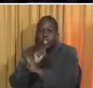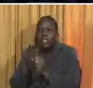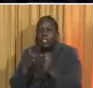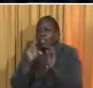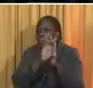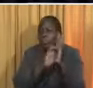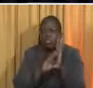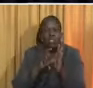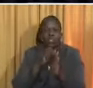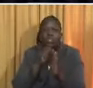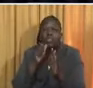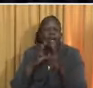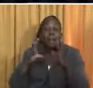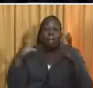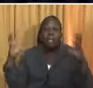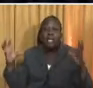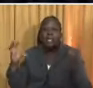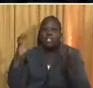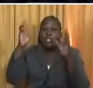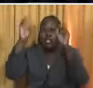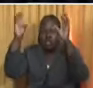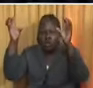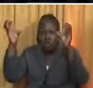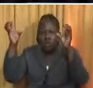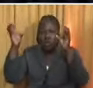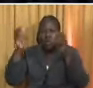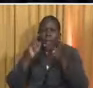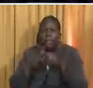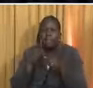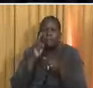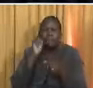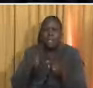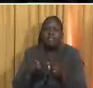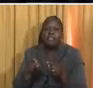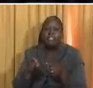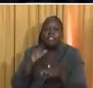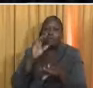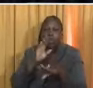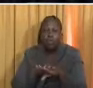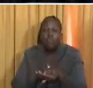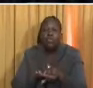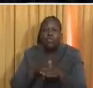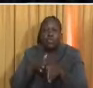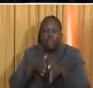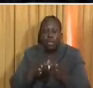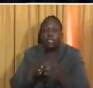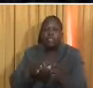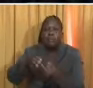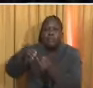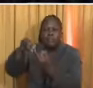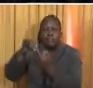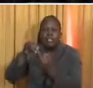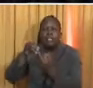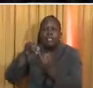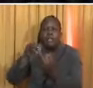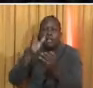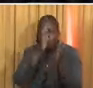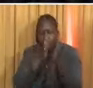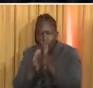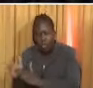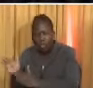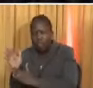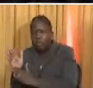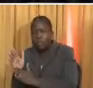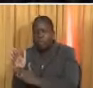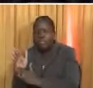light matter, therefore, limitations to its amendment must sufficiently be specific and unambiguous.